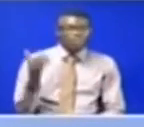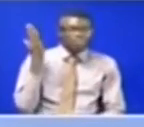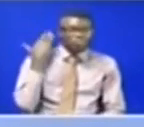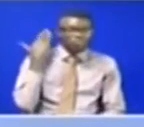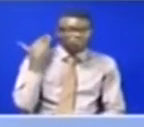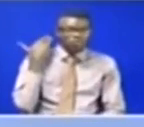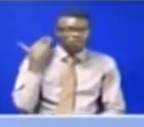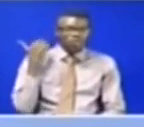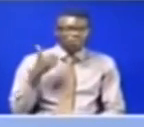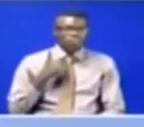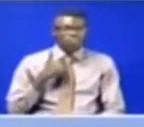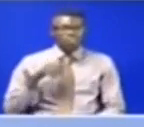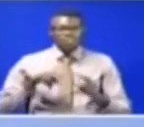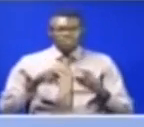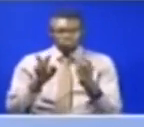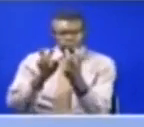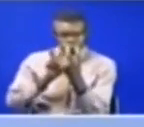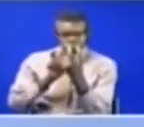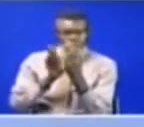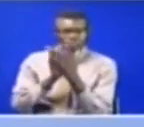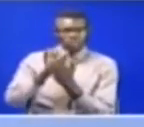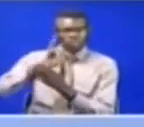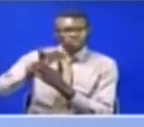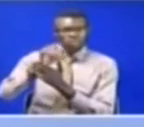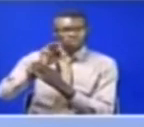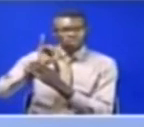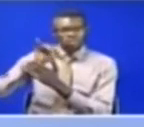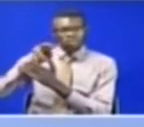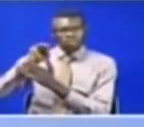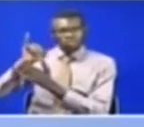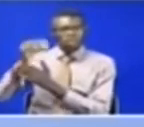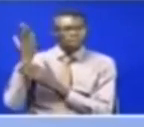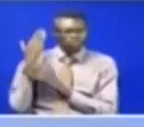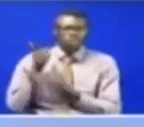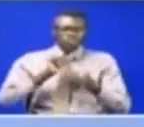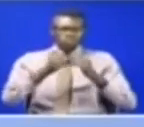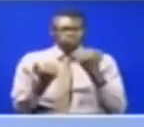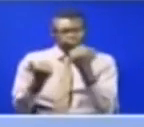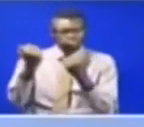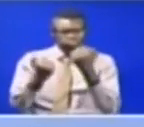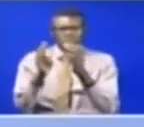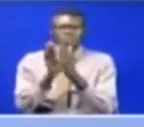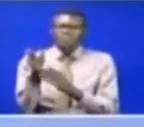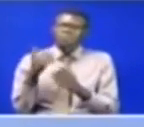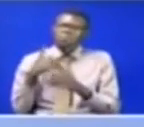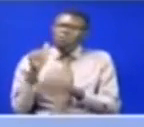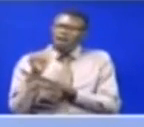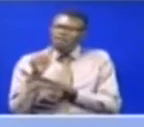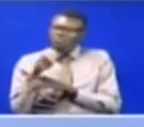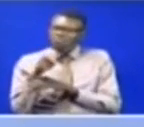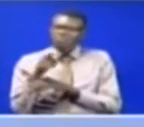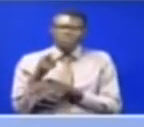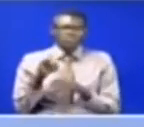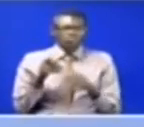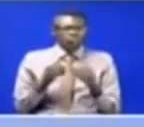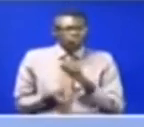had a sit-down with Jimmy Kahumbura, former Safari Rally teammate of the late Jonathan Moi, and I began by asking him how he could describe